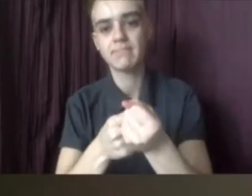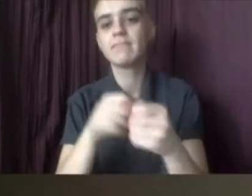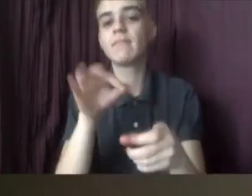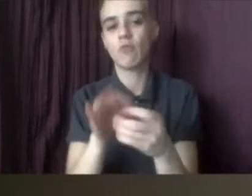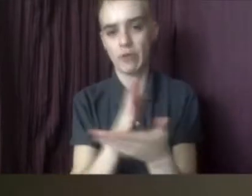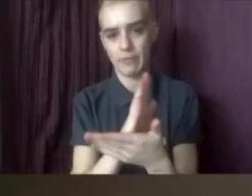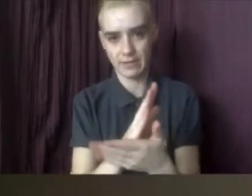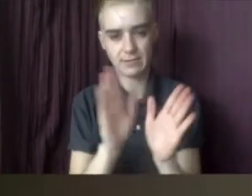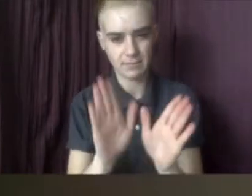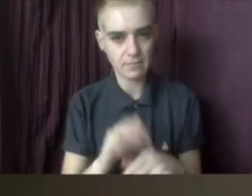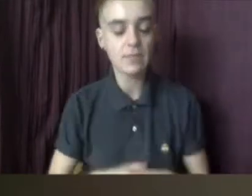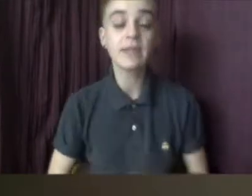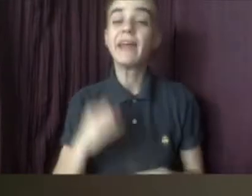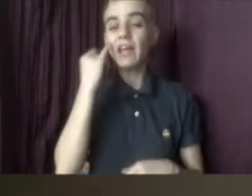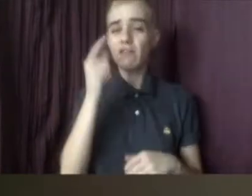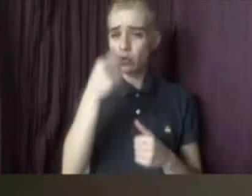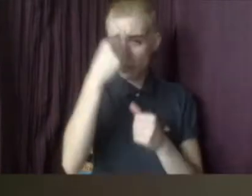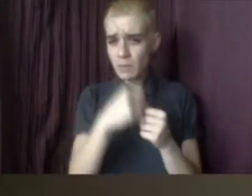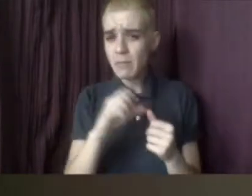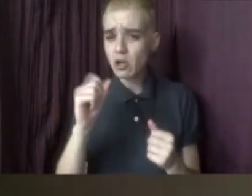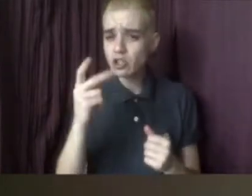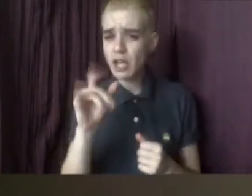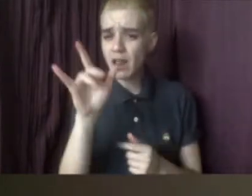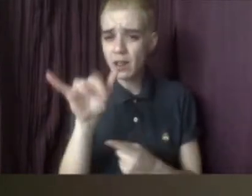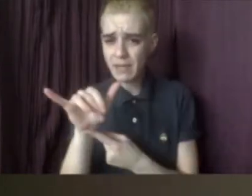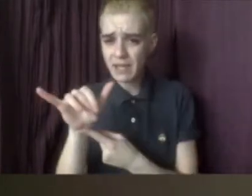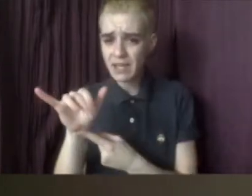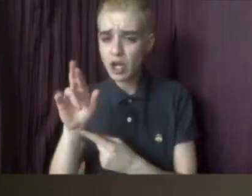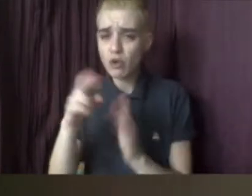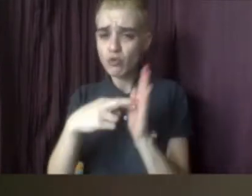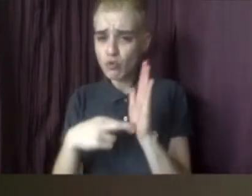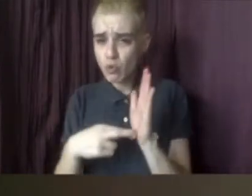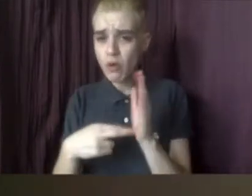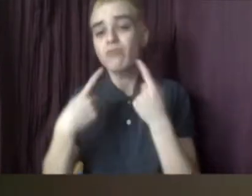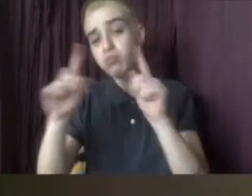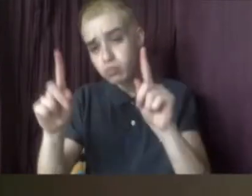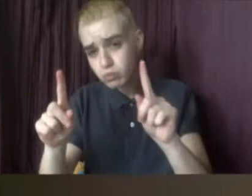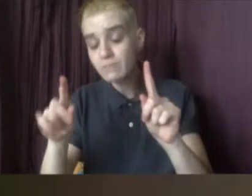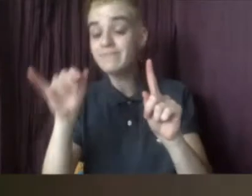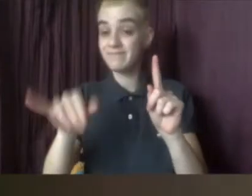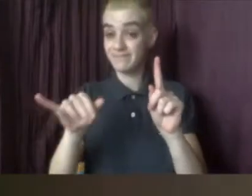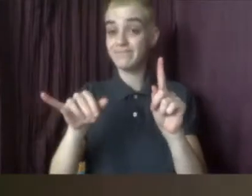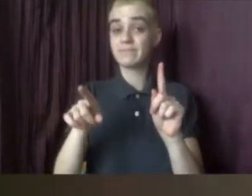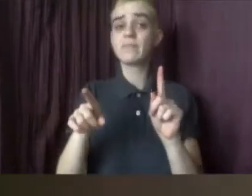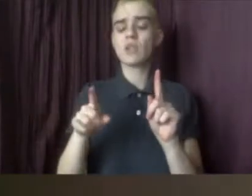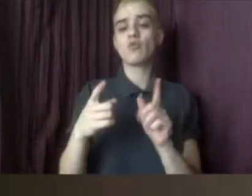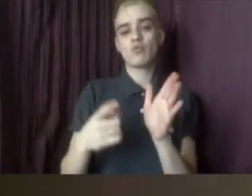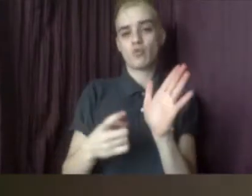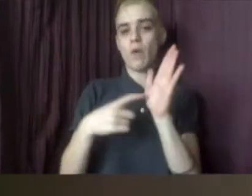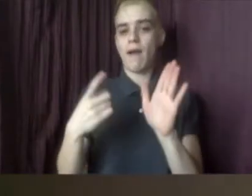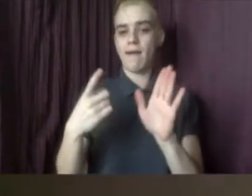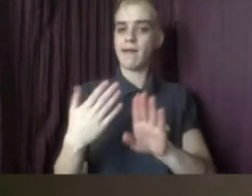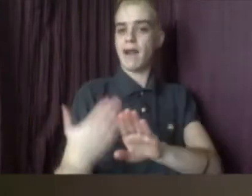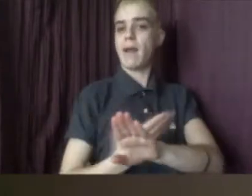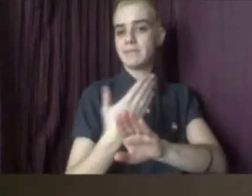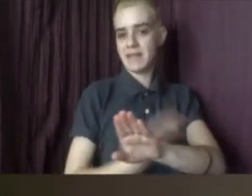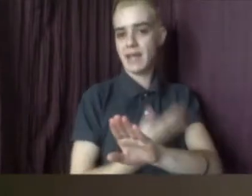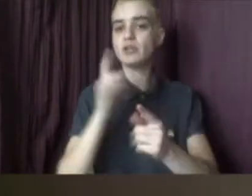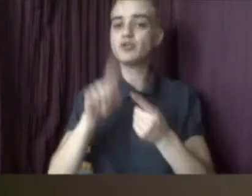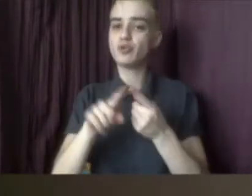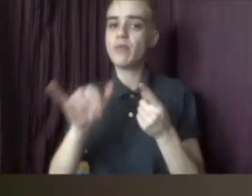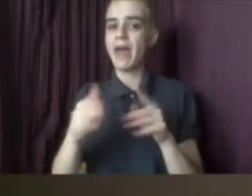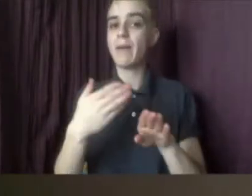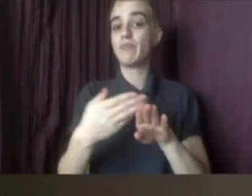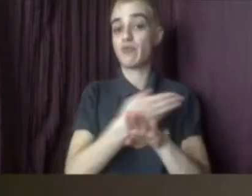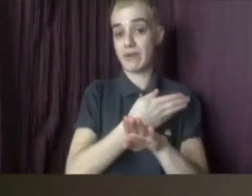is a separate piece of legislation that is really the legislative mechanism that would do that. And it's on a bit of a